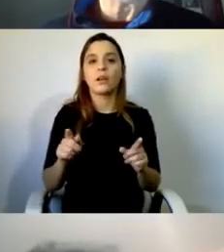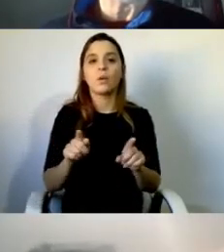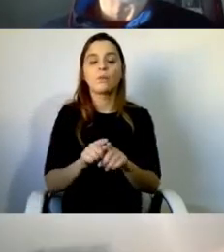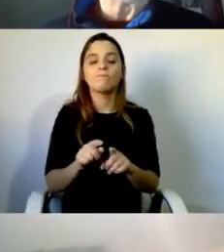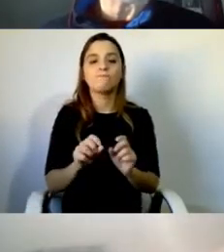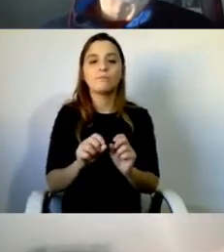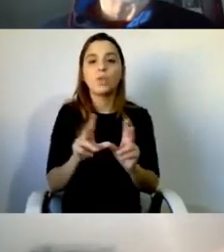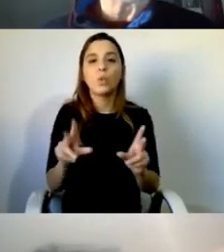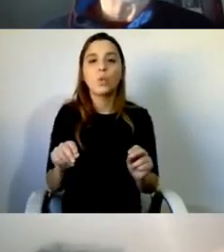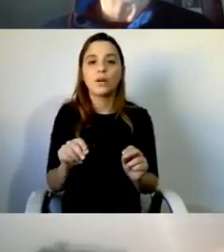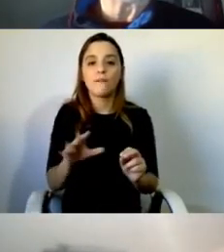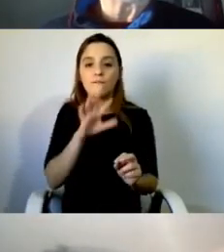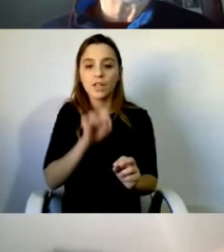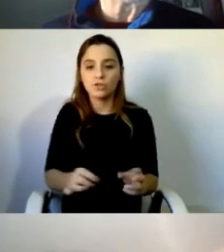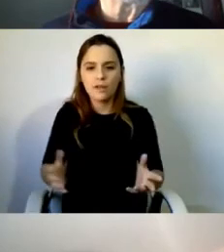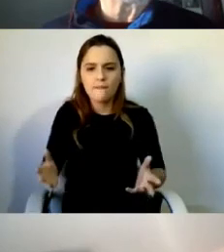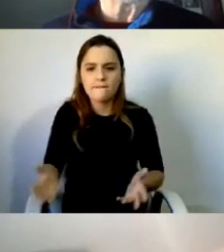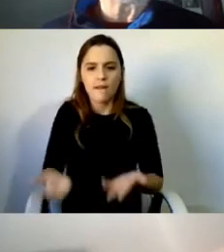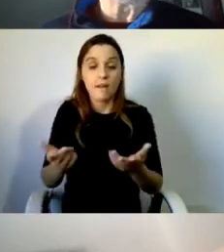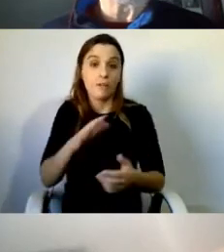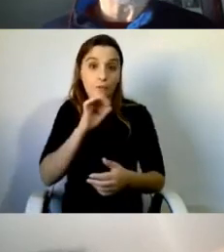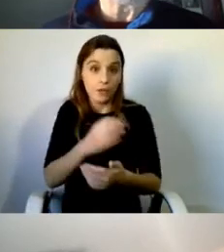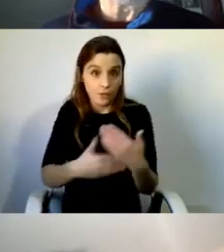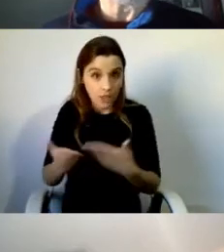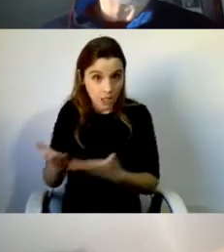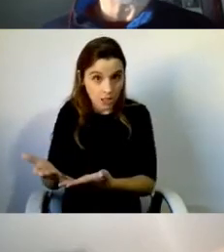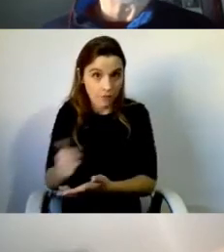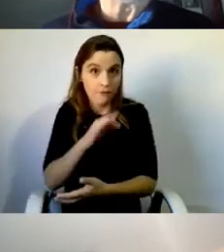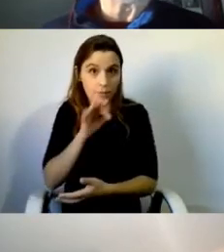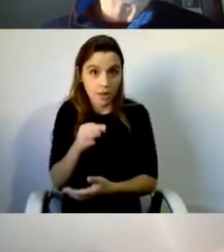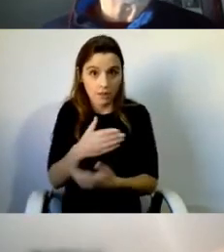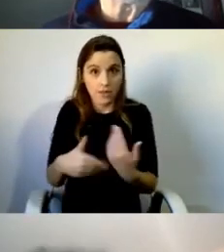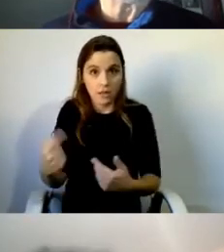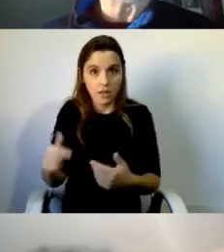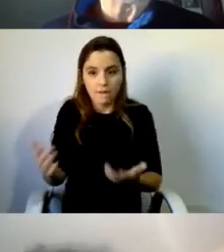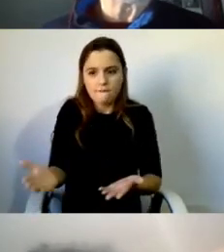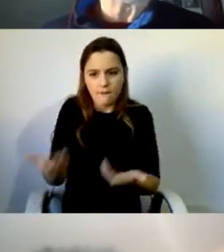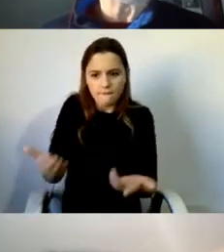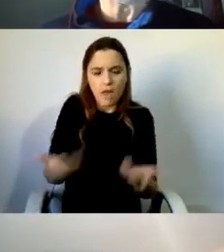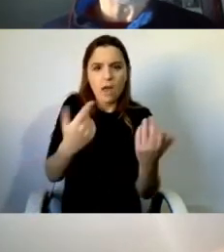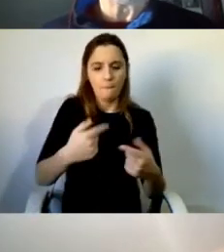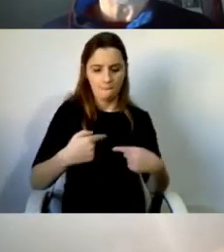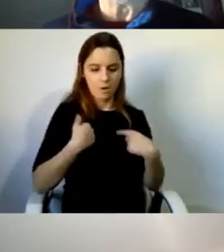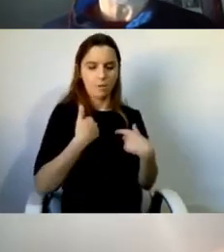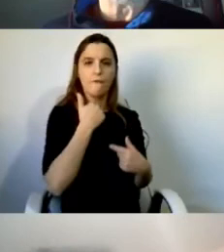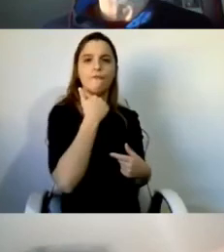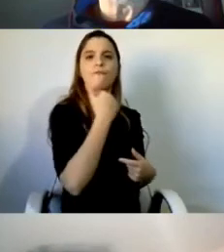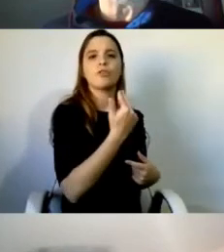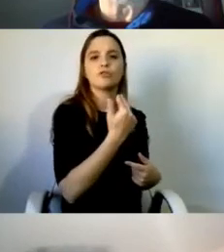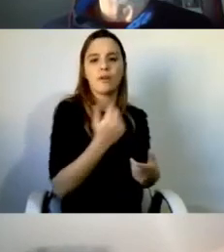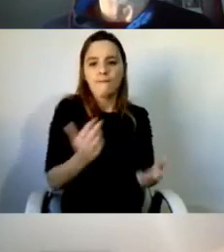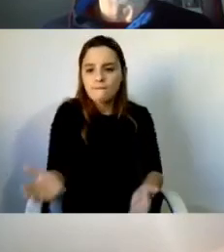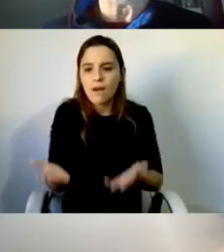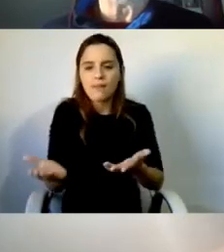children or family members to speak for themselves. Actually, all of the